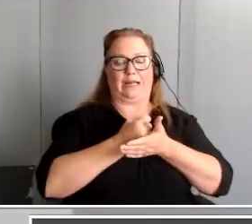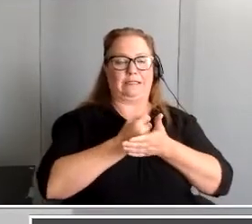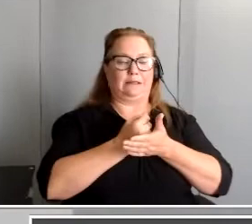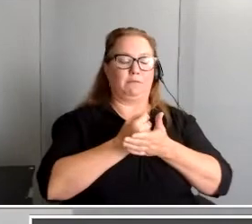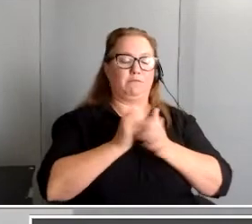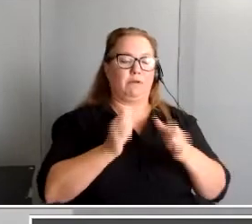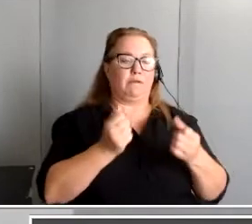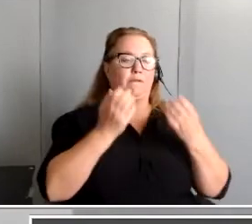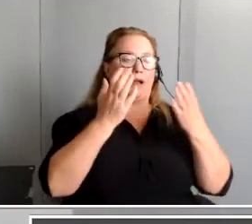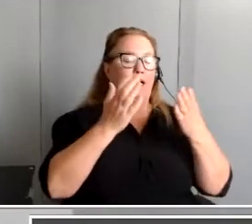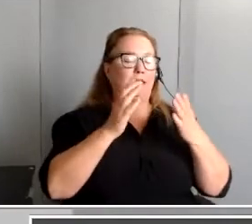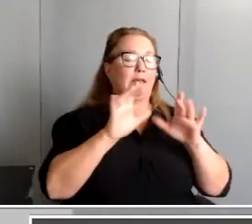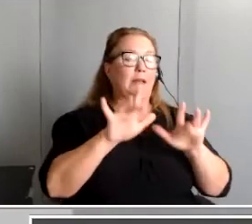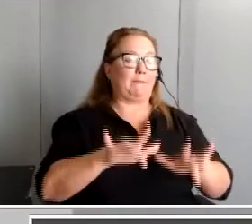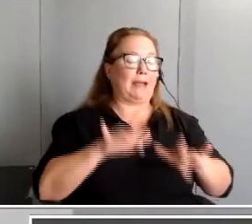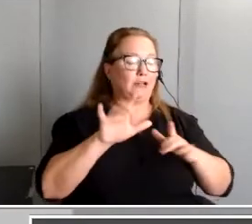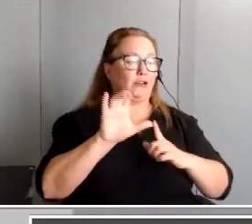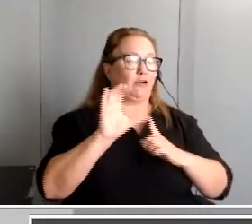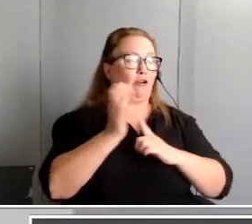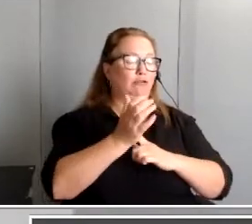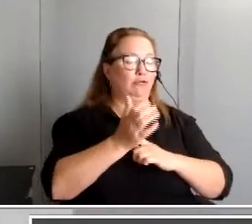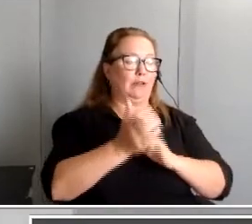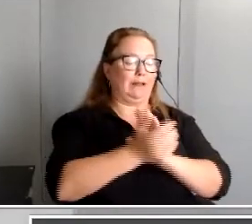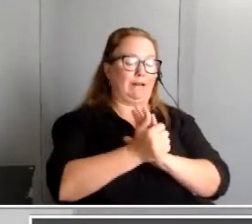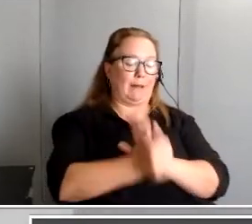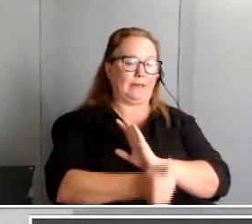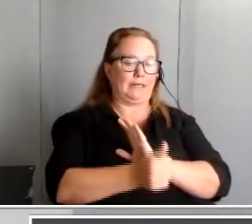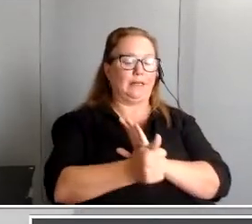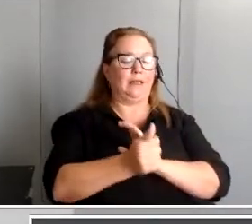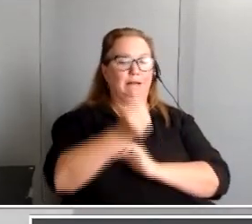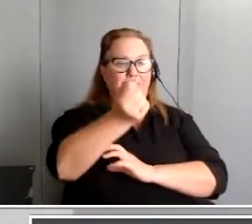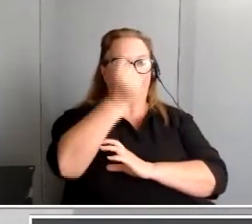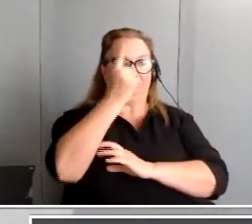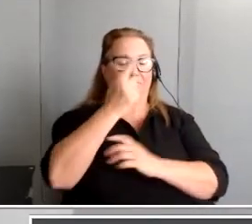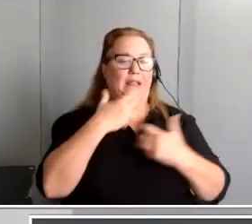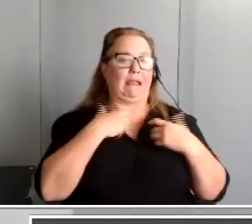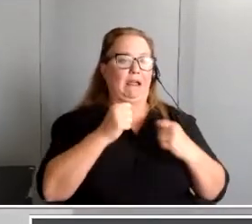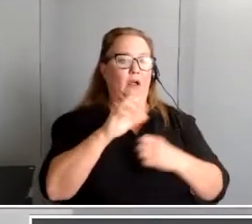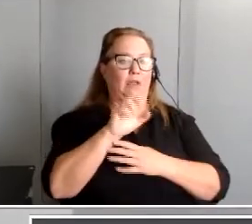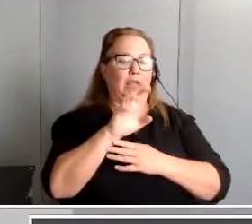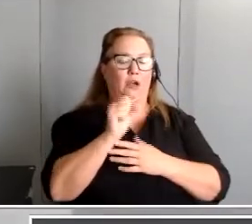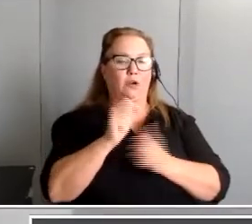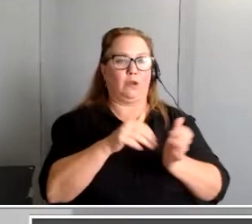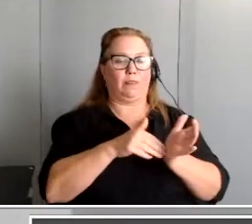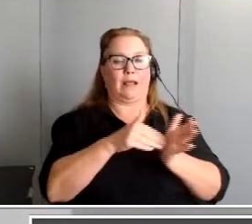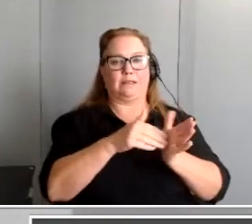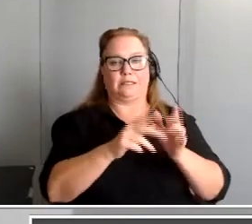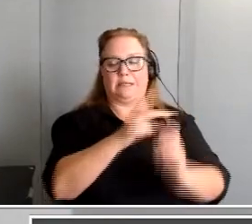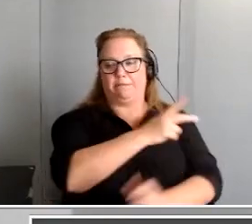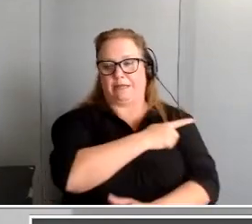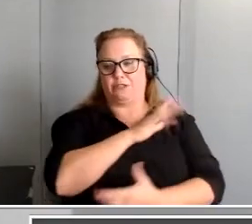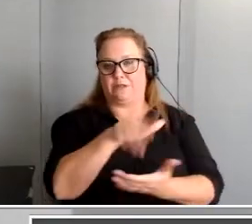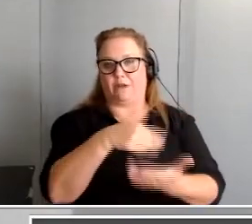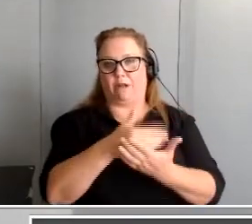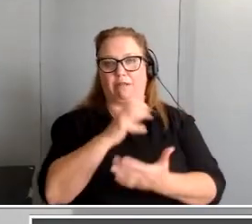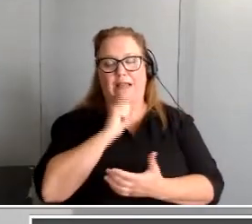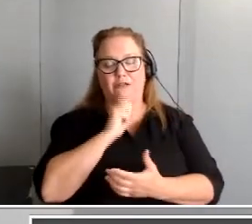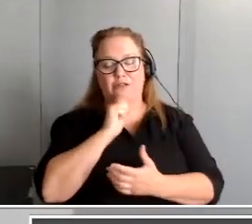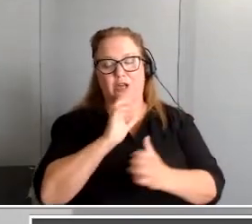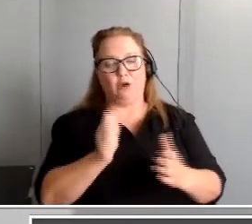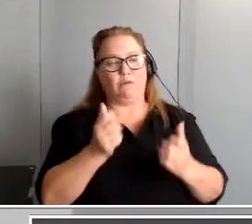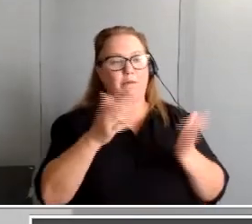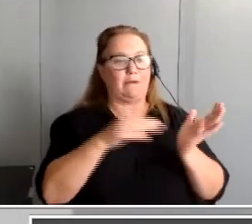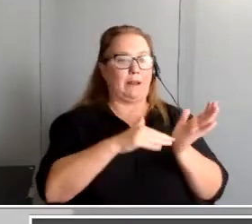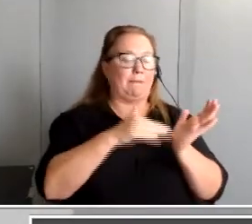compassionate, culturally competent, and comprehensive health care to thousands of patients of all ages. We provide